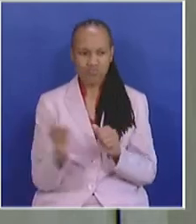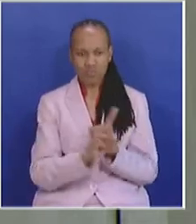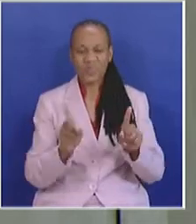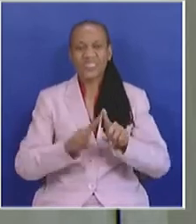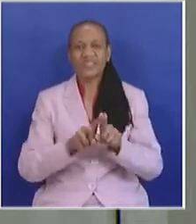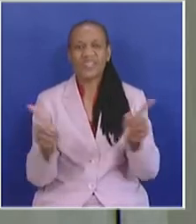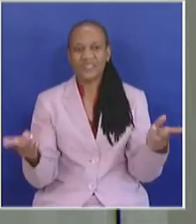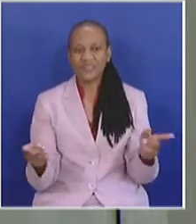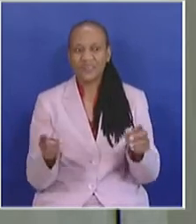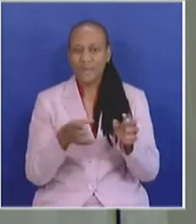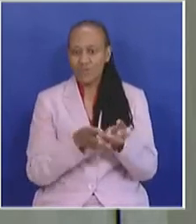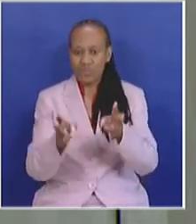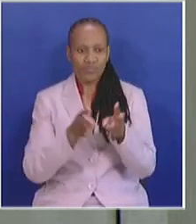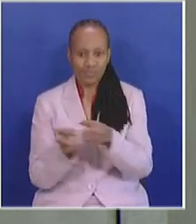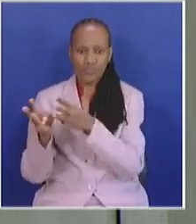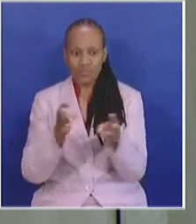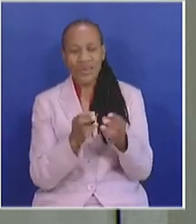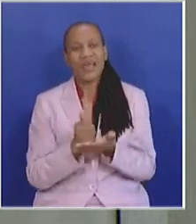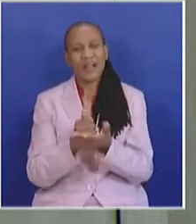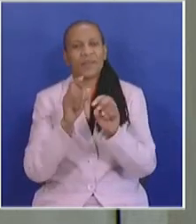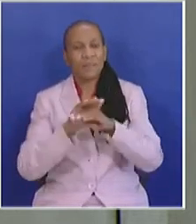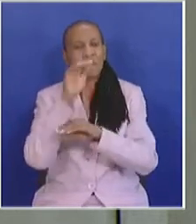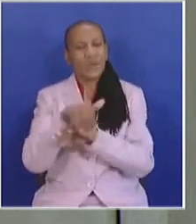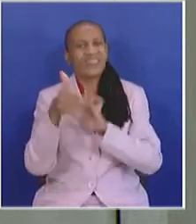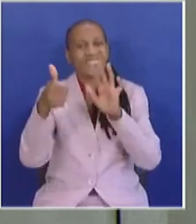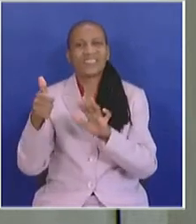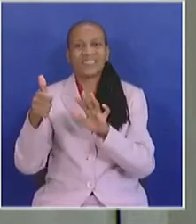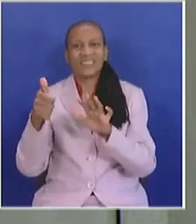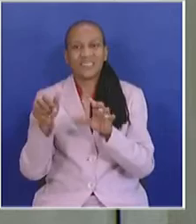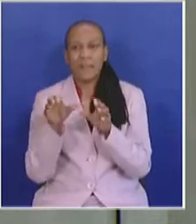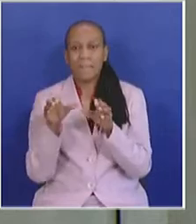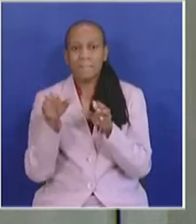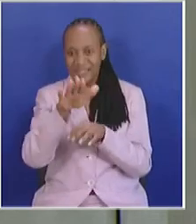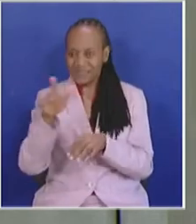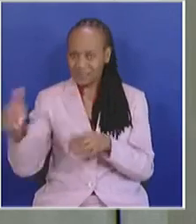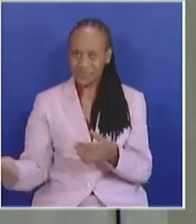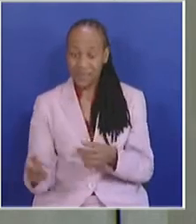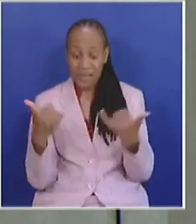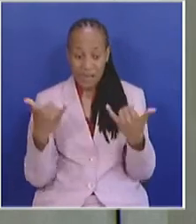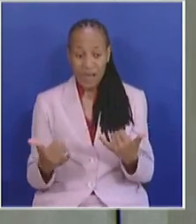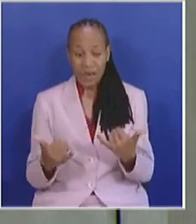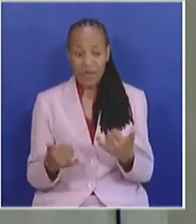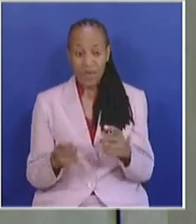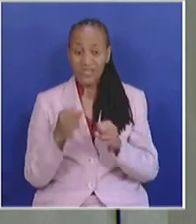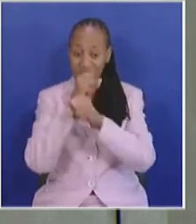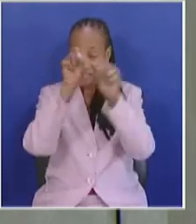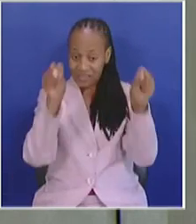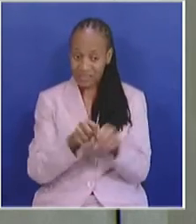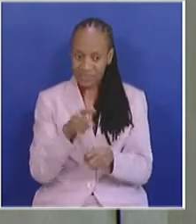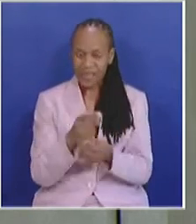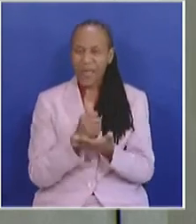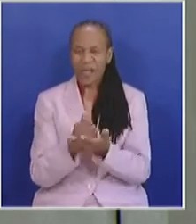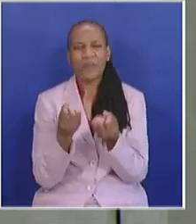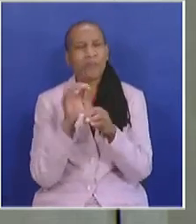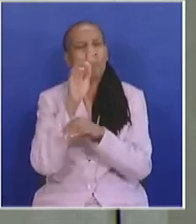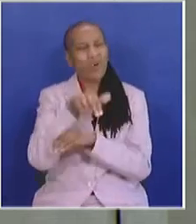and nearly 100 bus stations. Currently, the system is transporting an average of 100,000 passengers